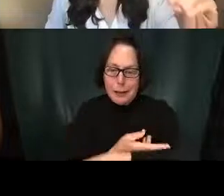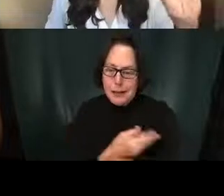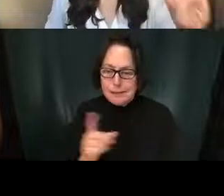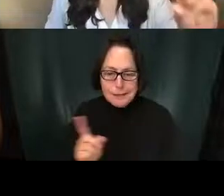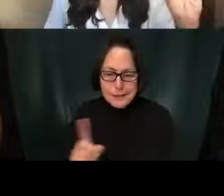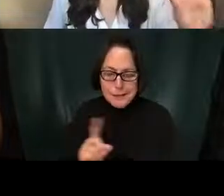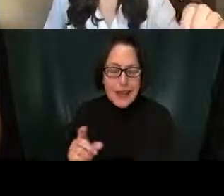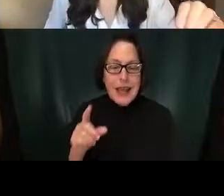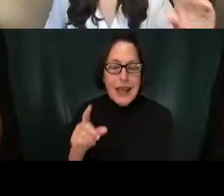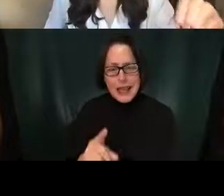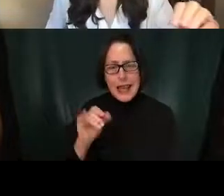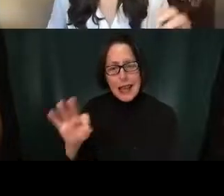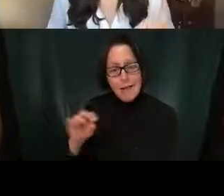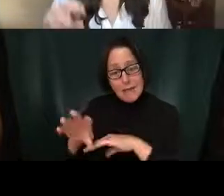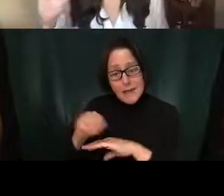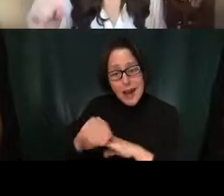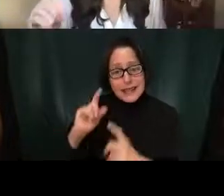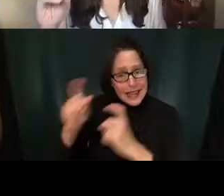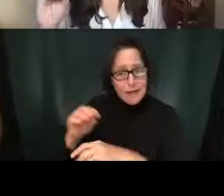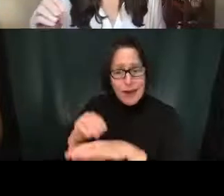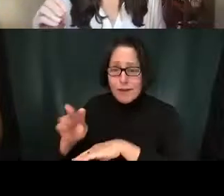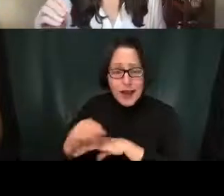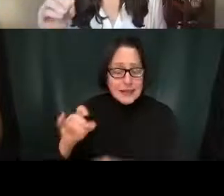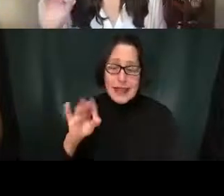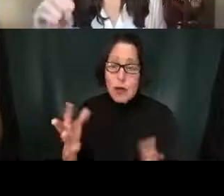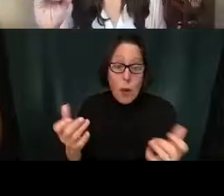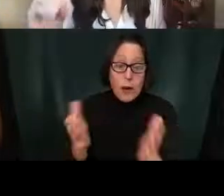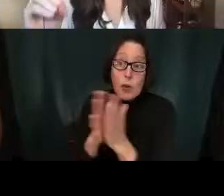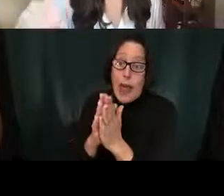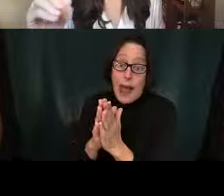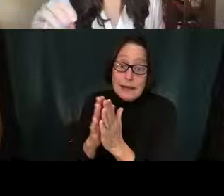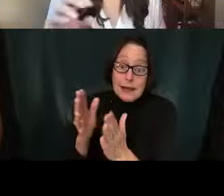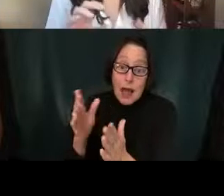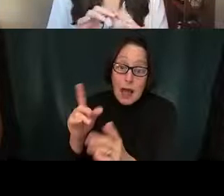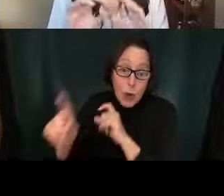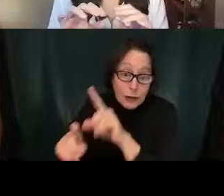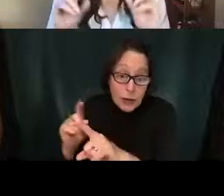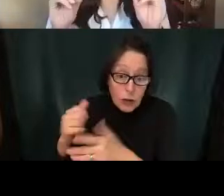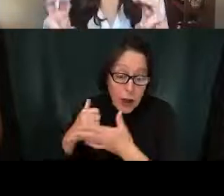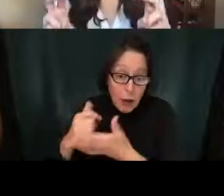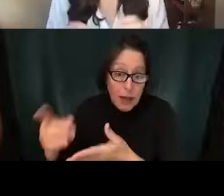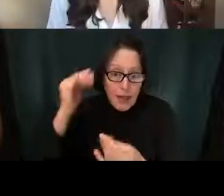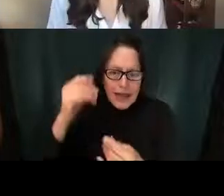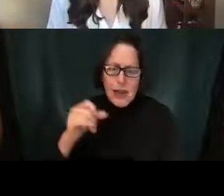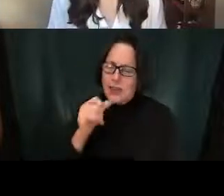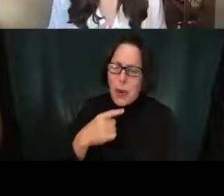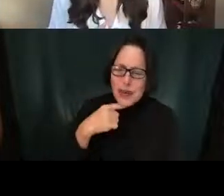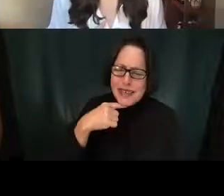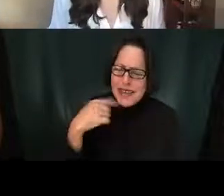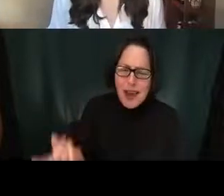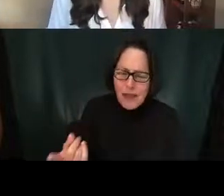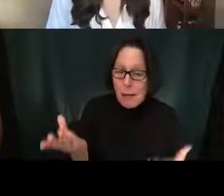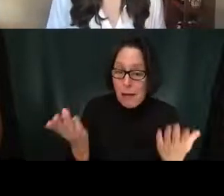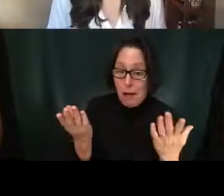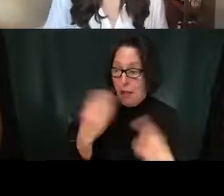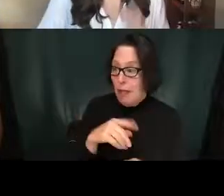give it genuinely as advice. And if you want to ask a question to help someone else think, don't tell them in disguise